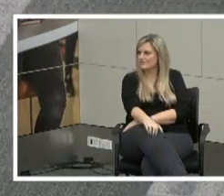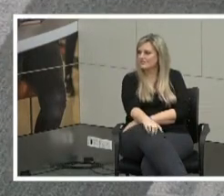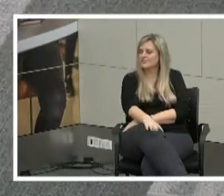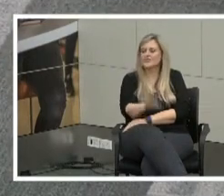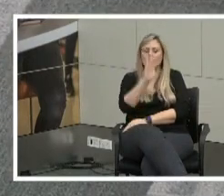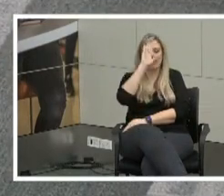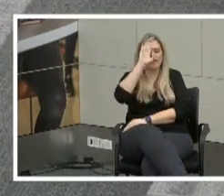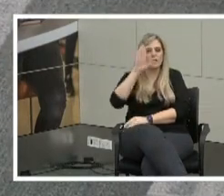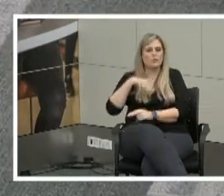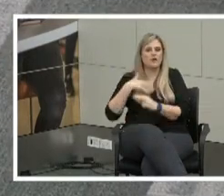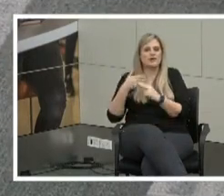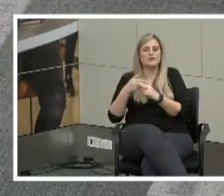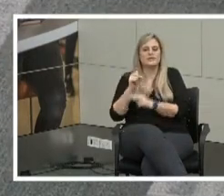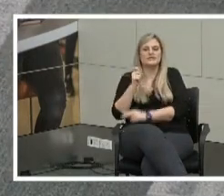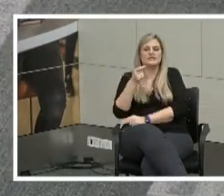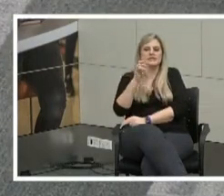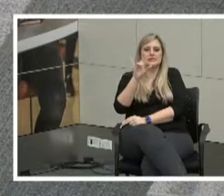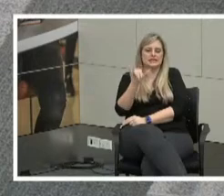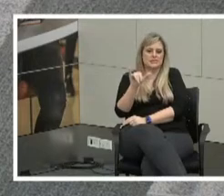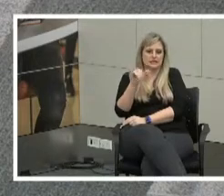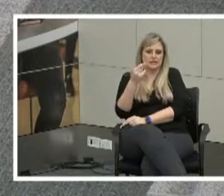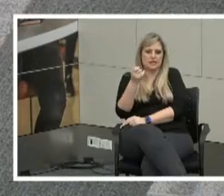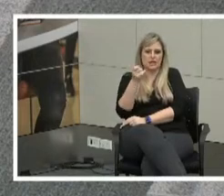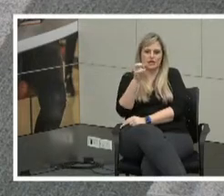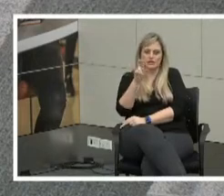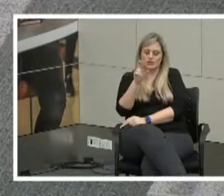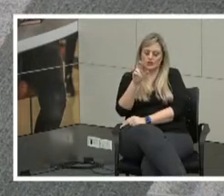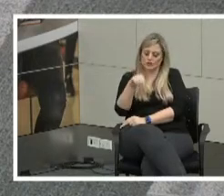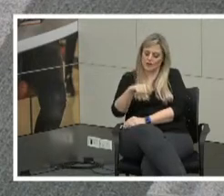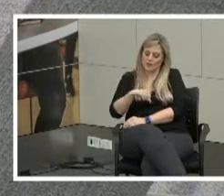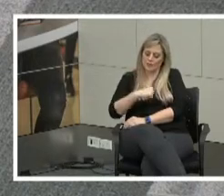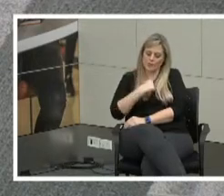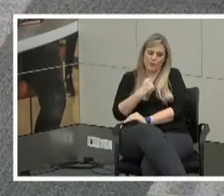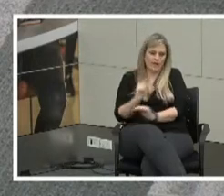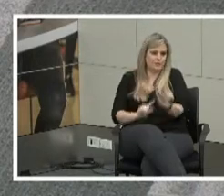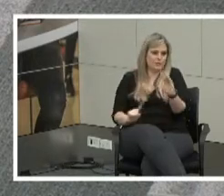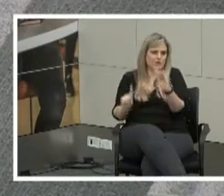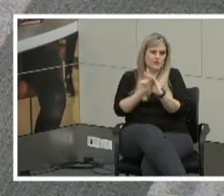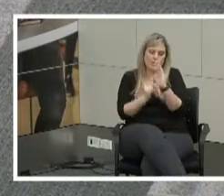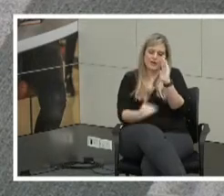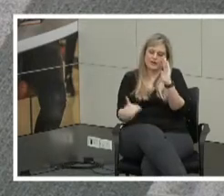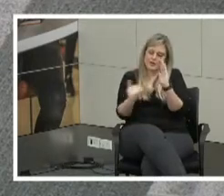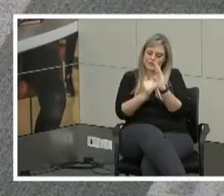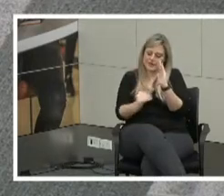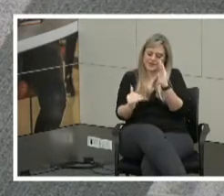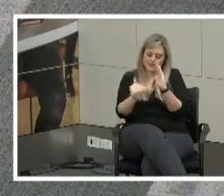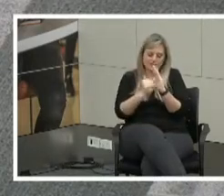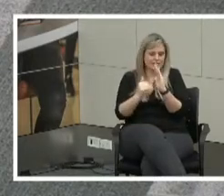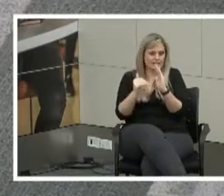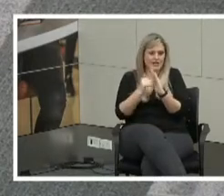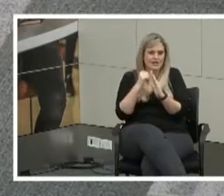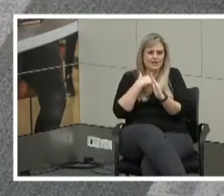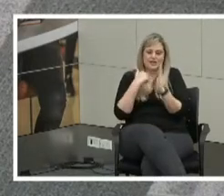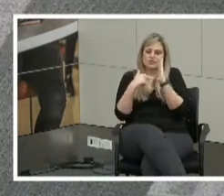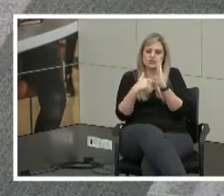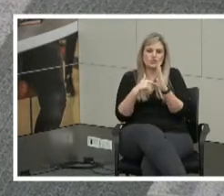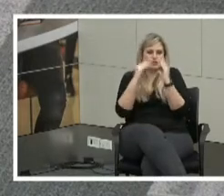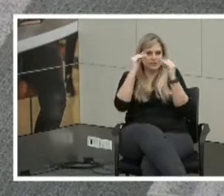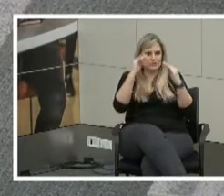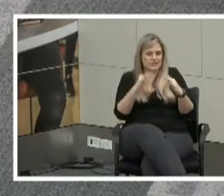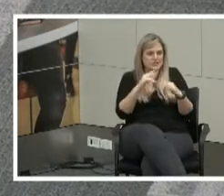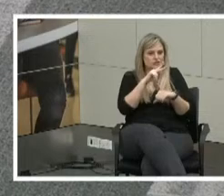hello my name is Stacy Hunter a proud usual suspect of These Fine teachers and principles in HISD so they won't get